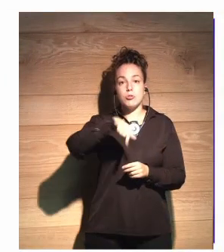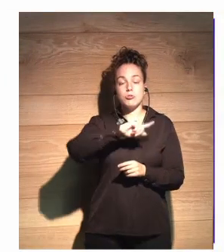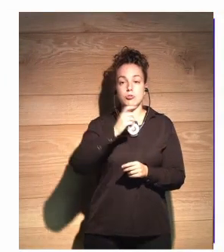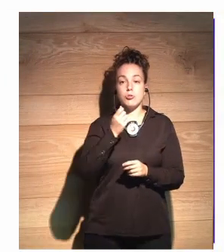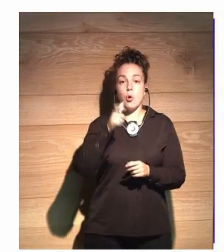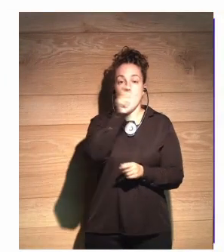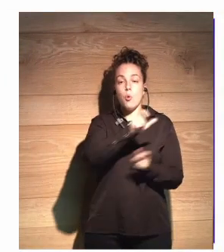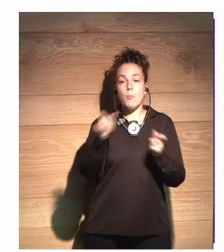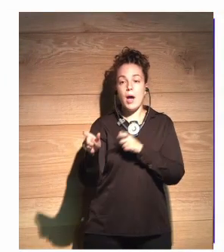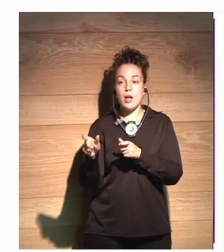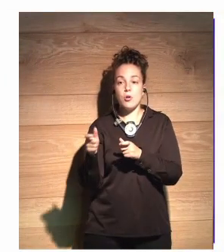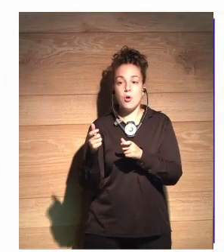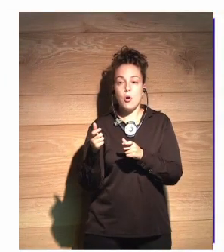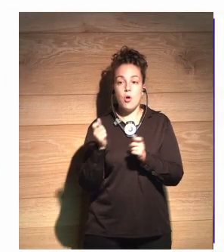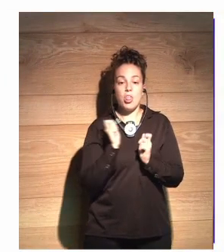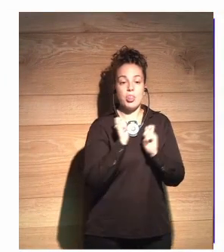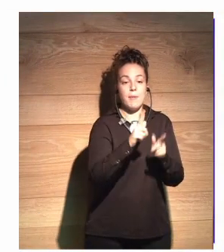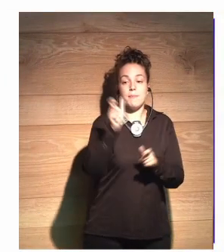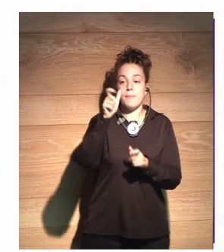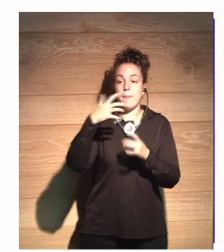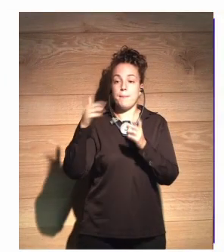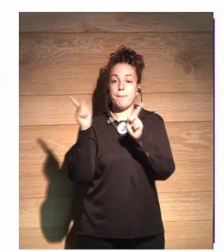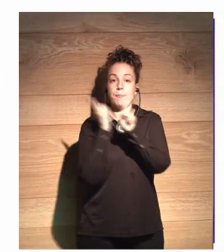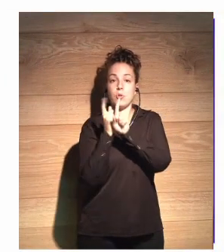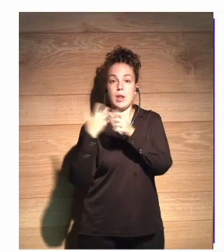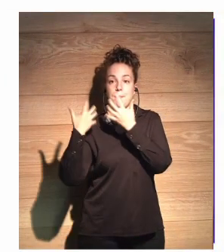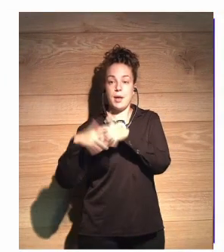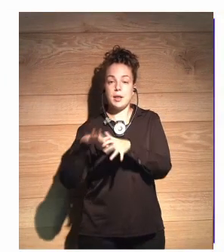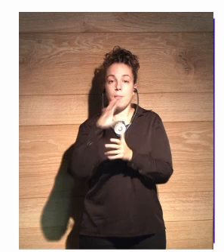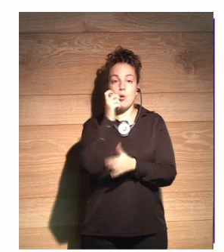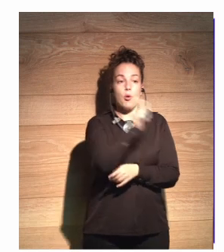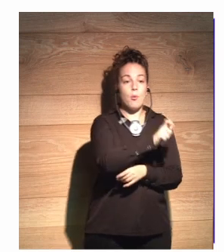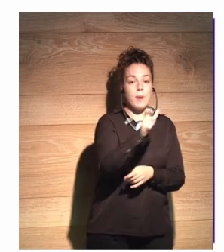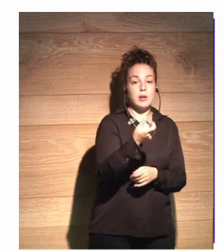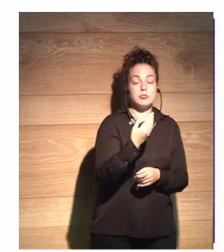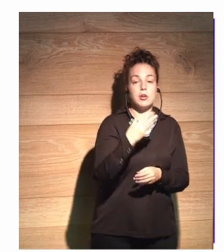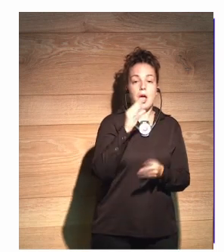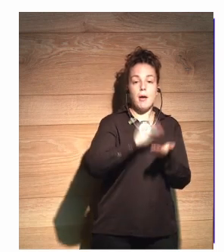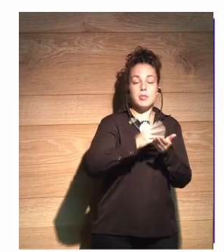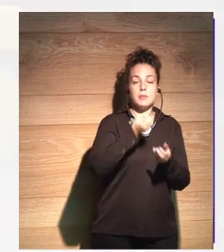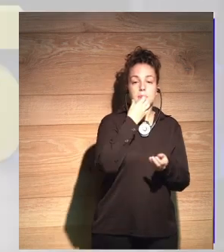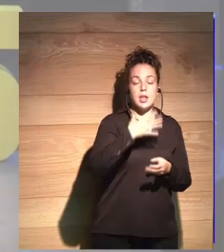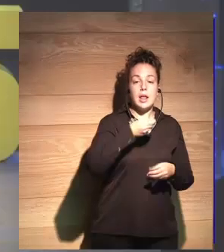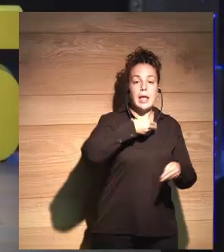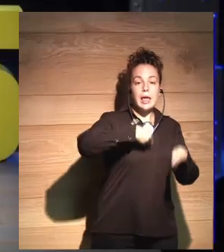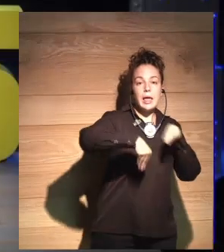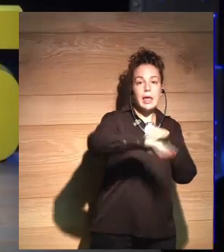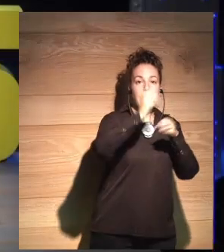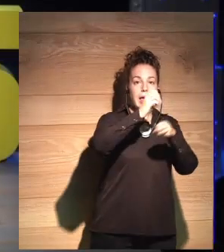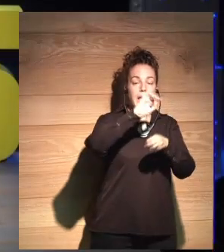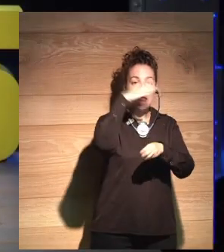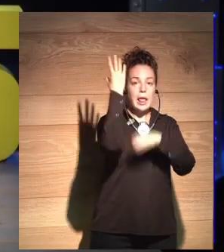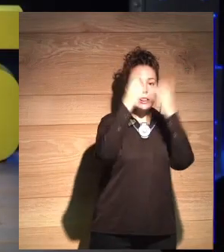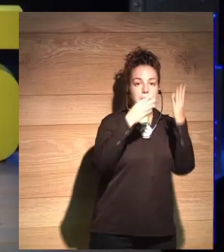Humans are sometimes good at empathy and creativity and silliness and connection and